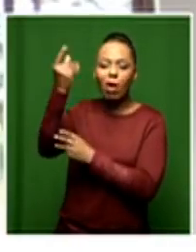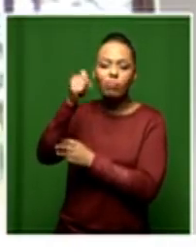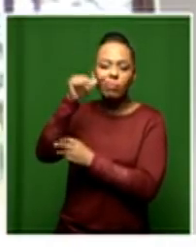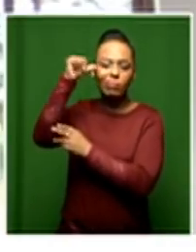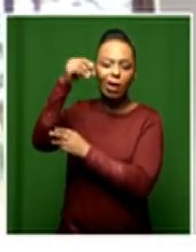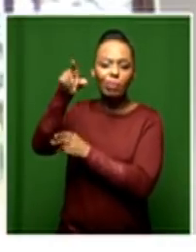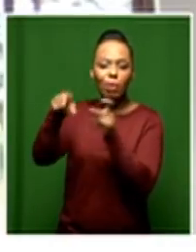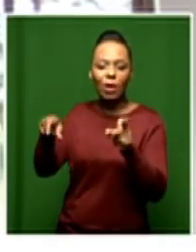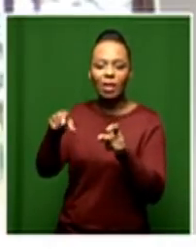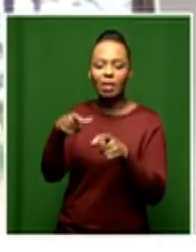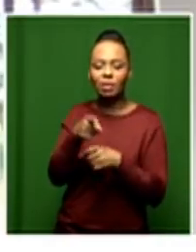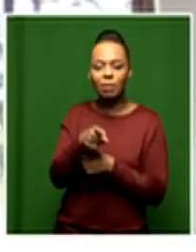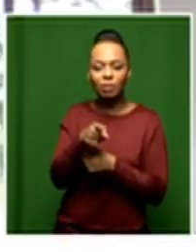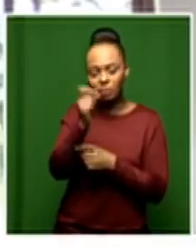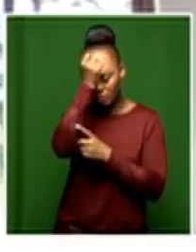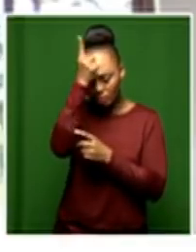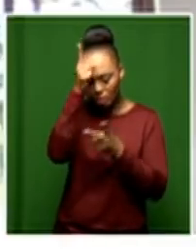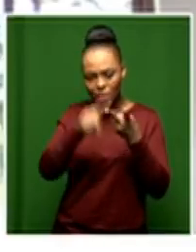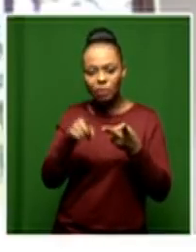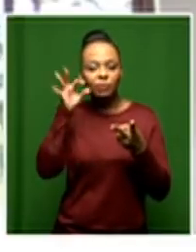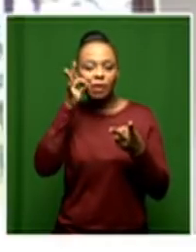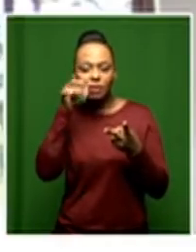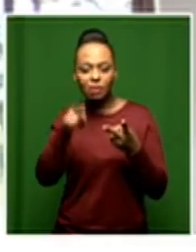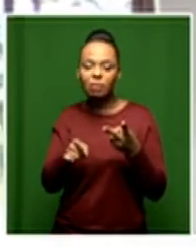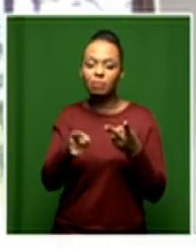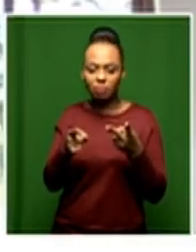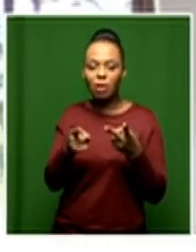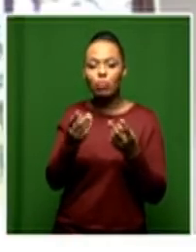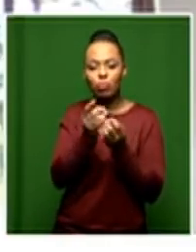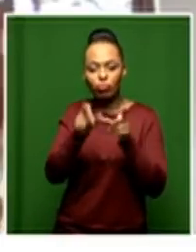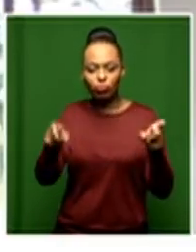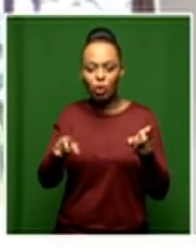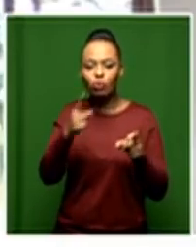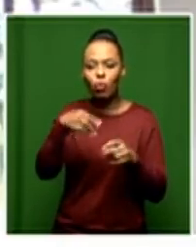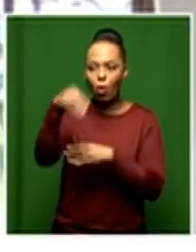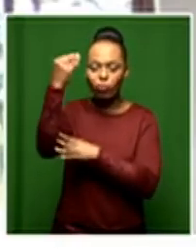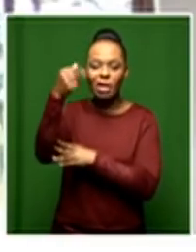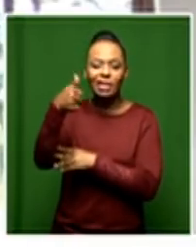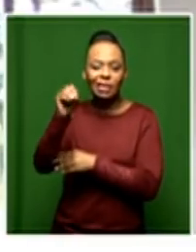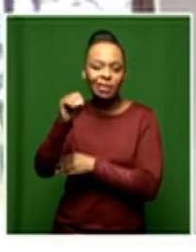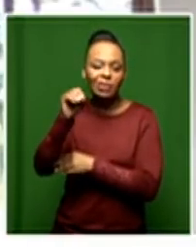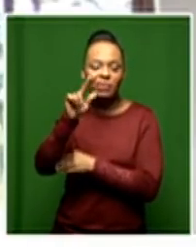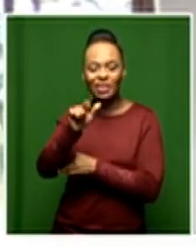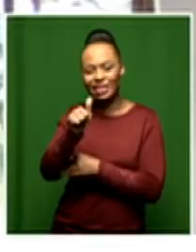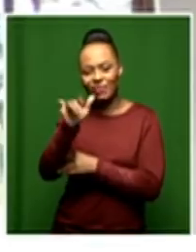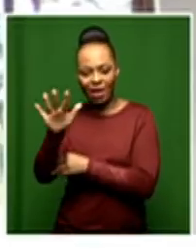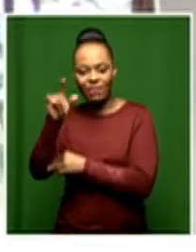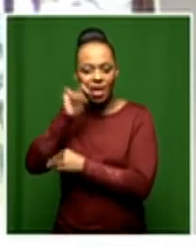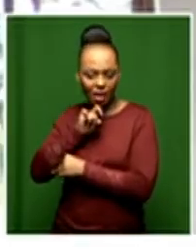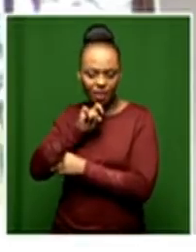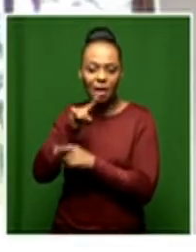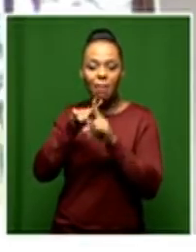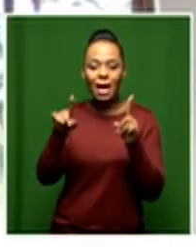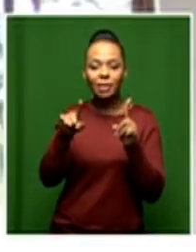like Germany and France, they didn't accept rollouts for people over 65 years old. However, new